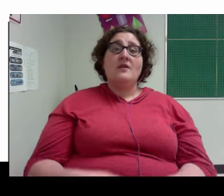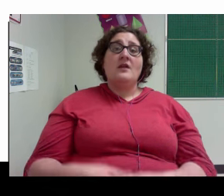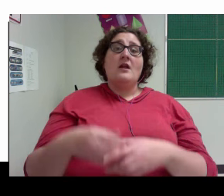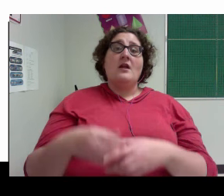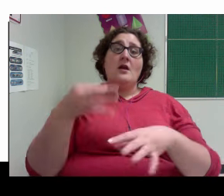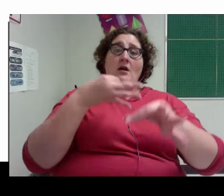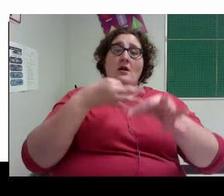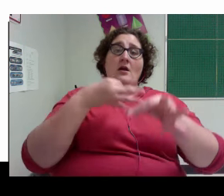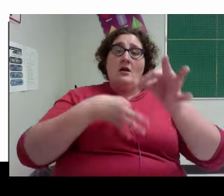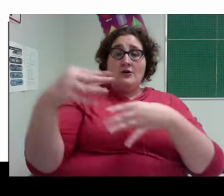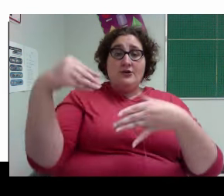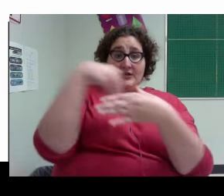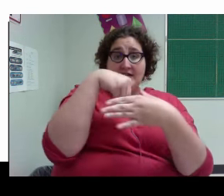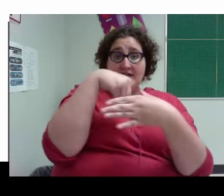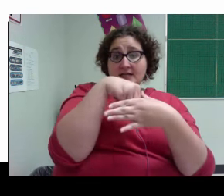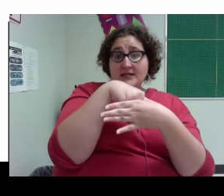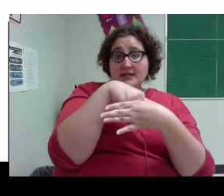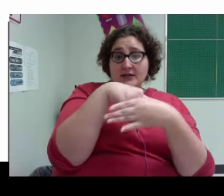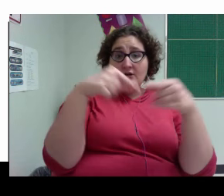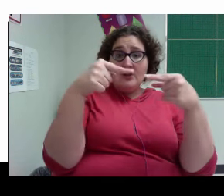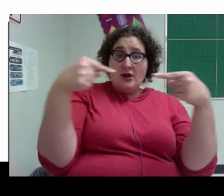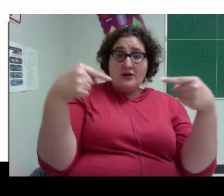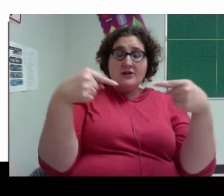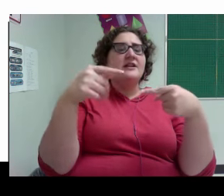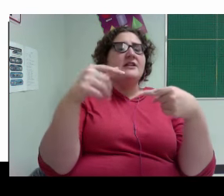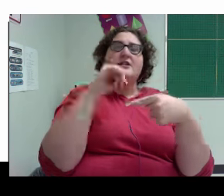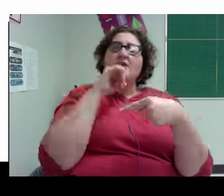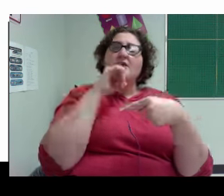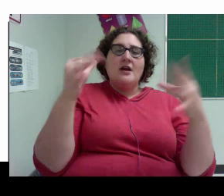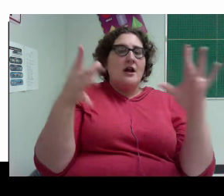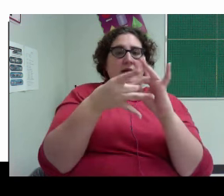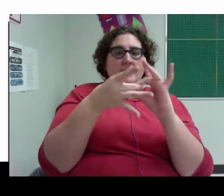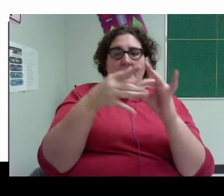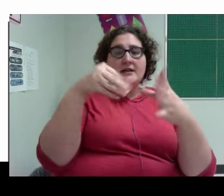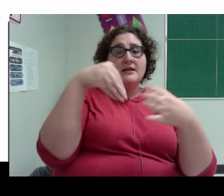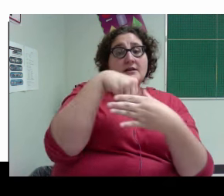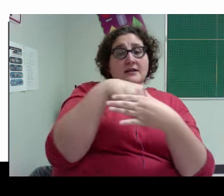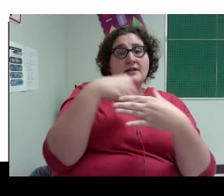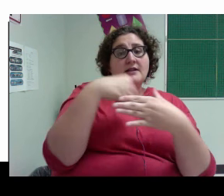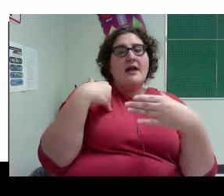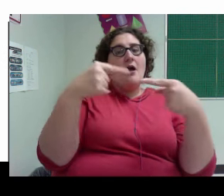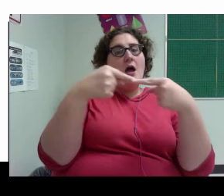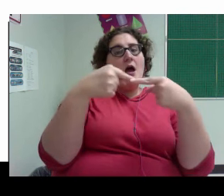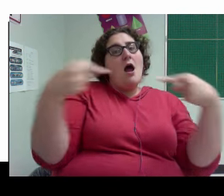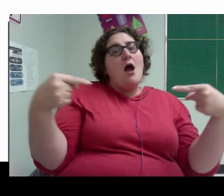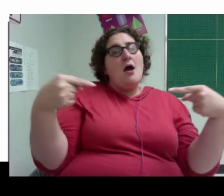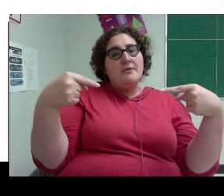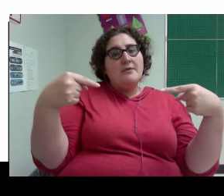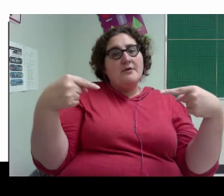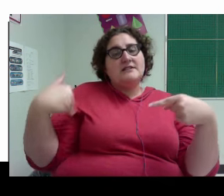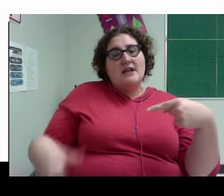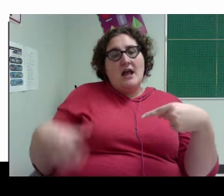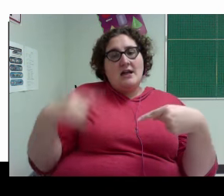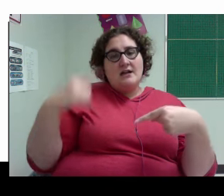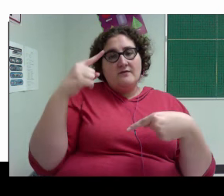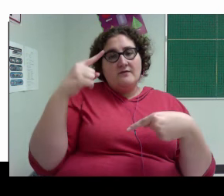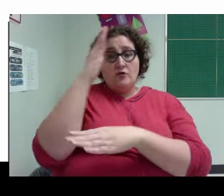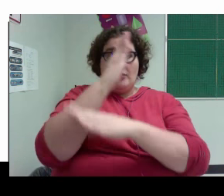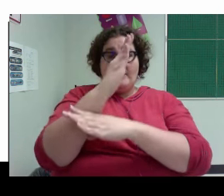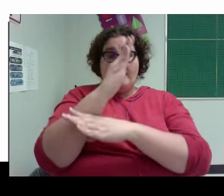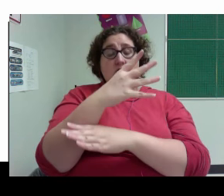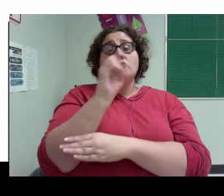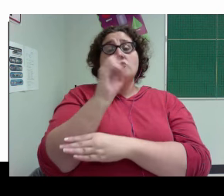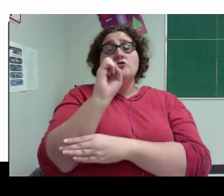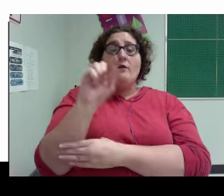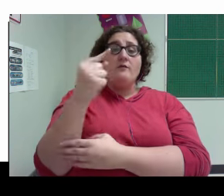Alternate interior angles are non-adjacent interior angles that lie on opposite sides of the transversal. So here we